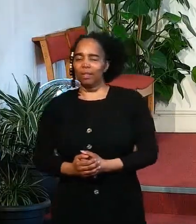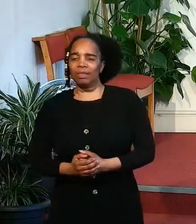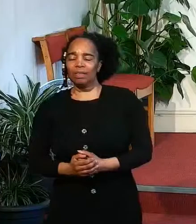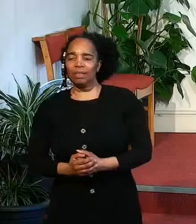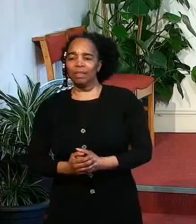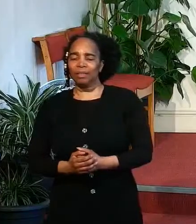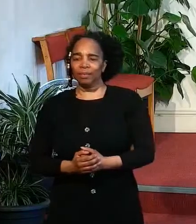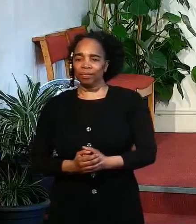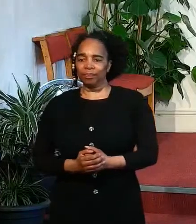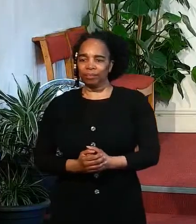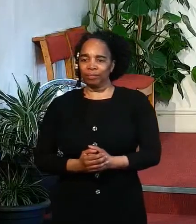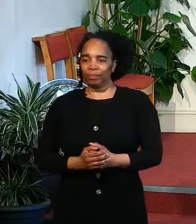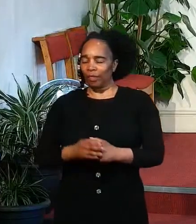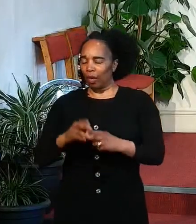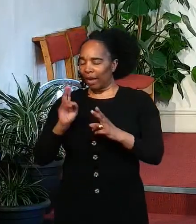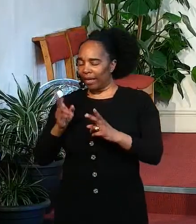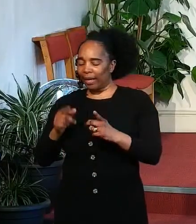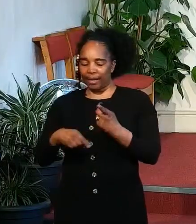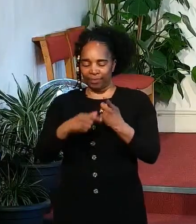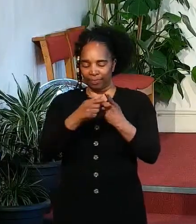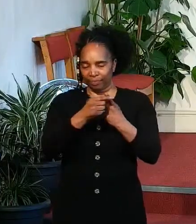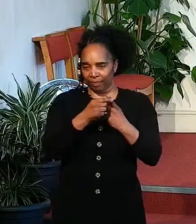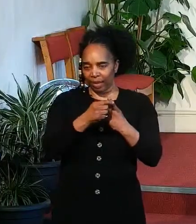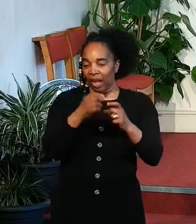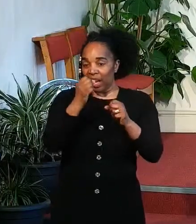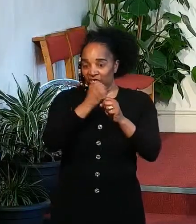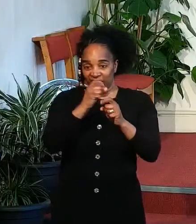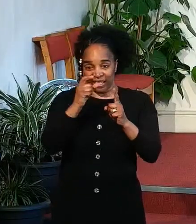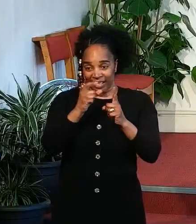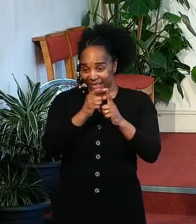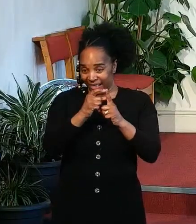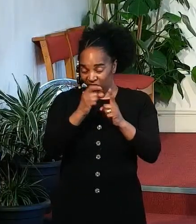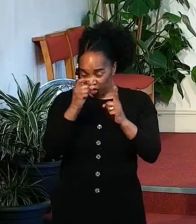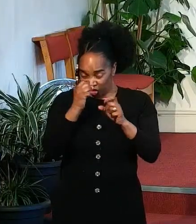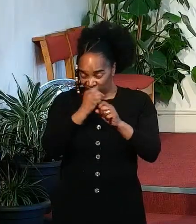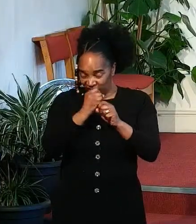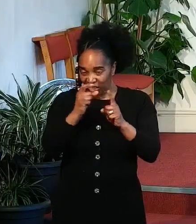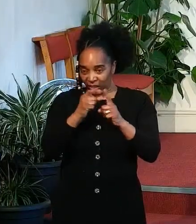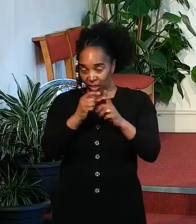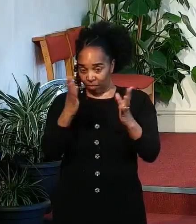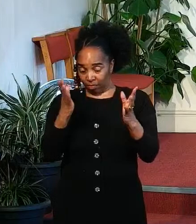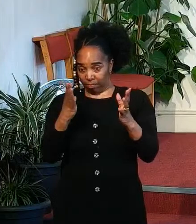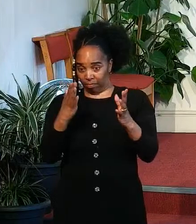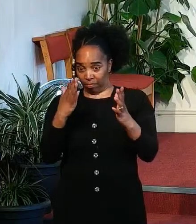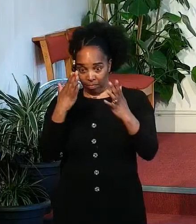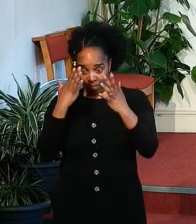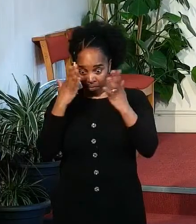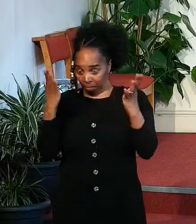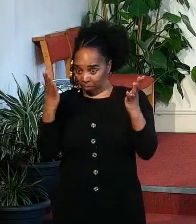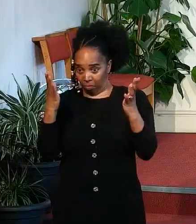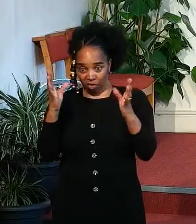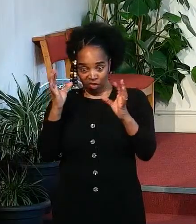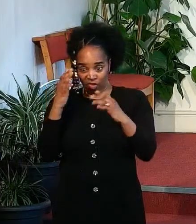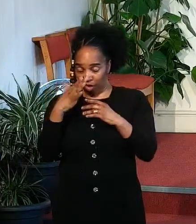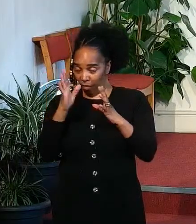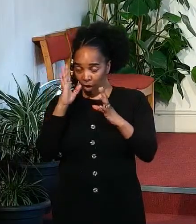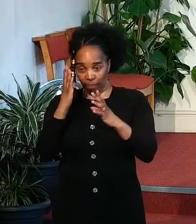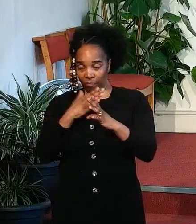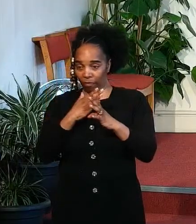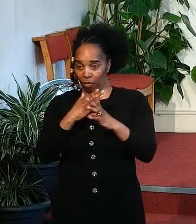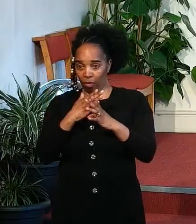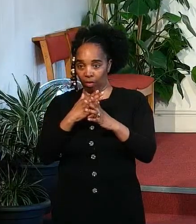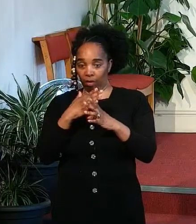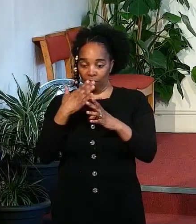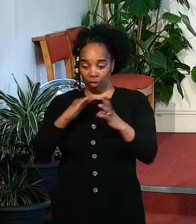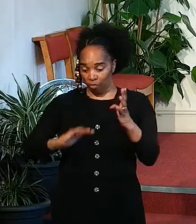Sorry, yeah. First of all, I just want to say, like, GDD I've never heard about. Mhm. So I'd like to, if you could give us a bit more information regarding that, whether it starts